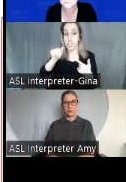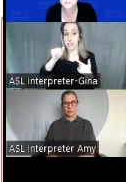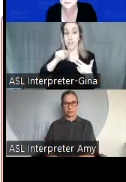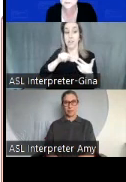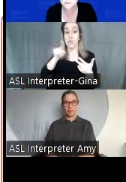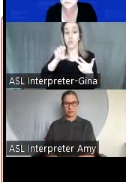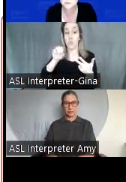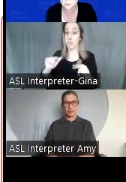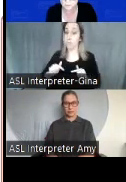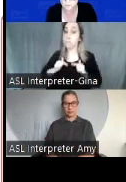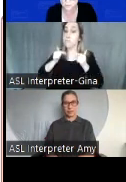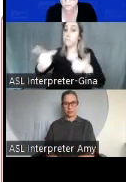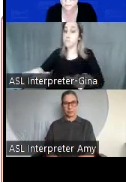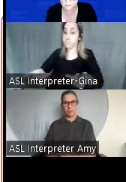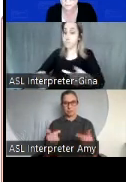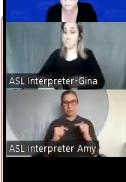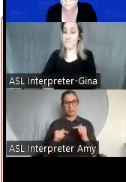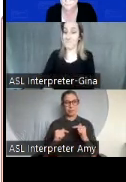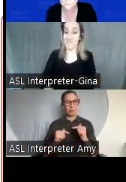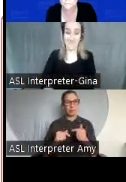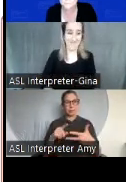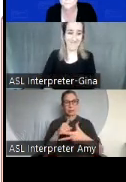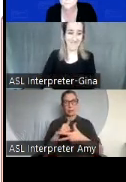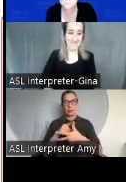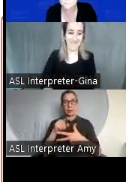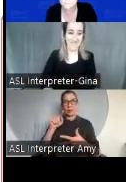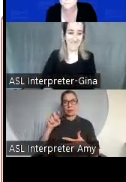Zokowitz. So is Tonya Roman with us?